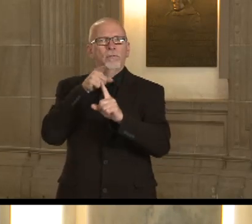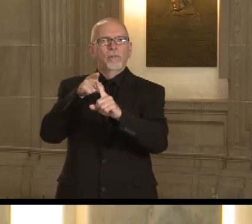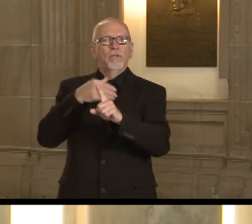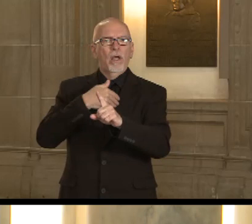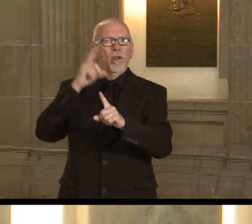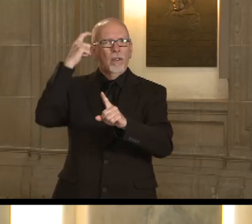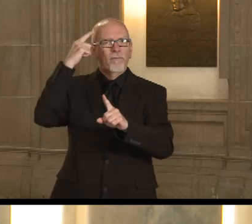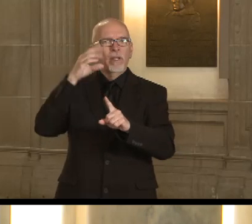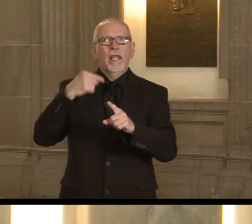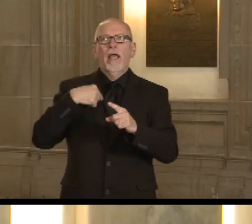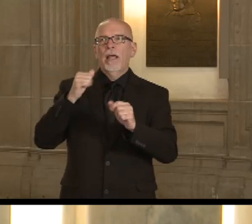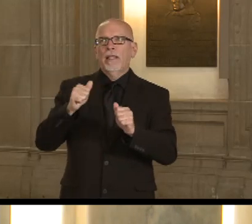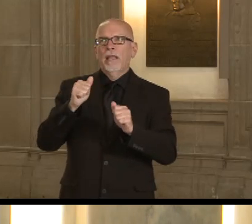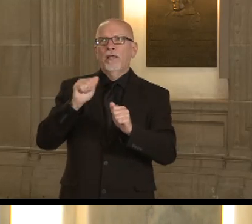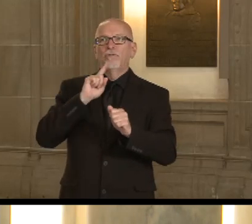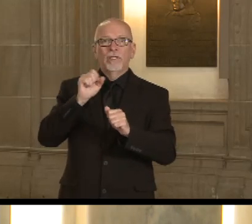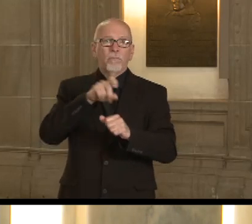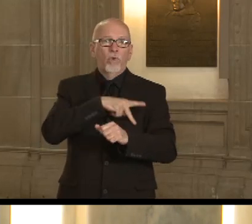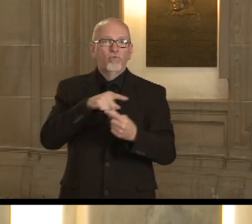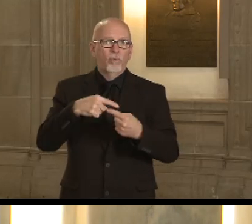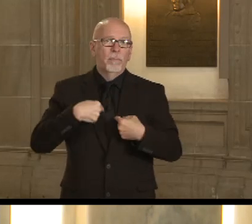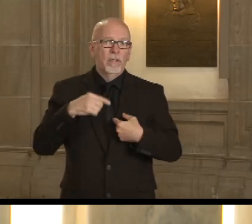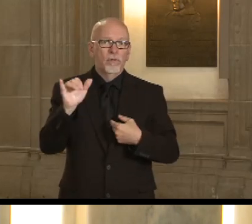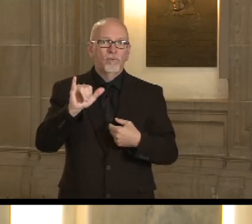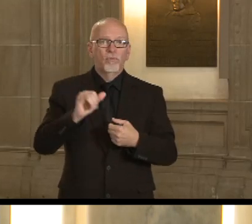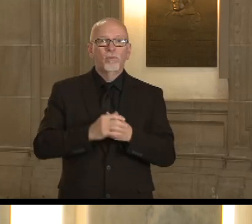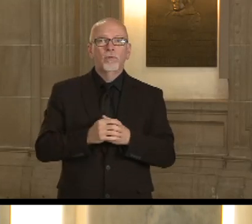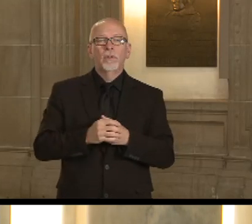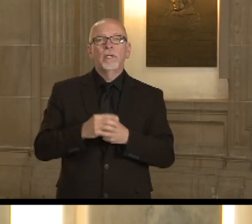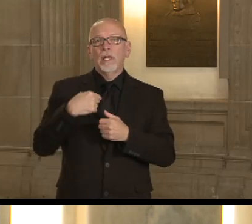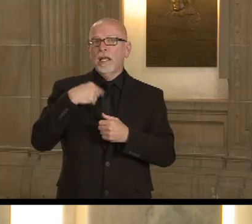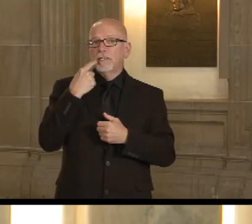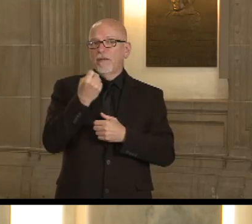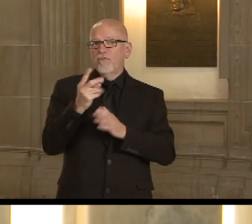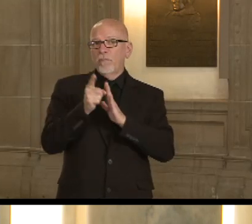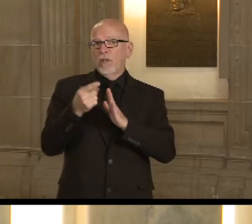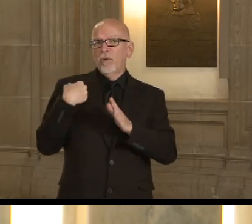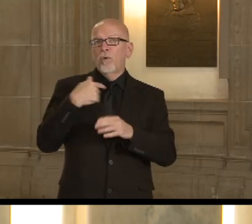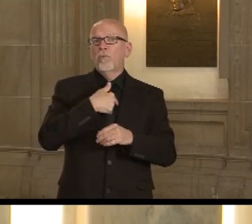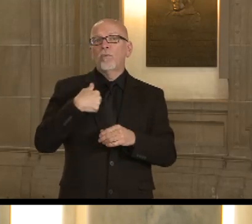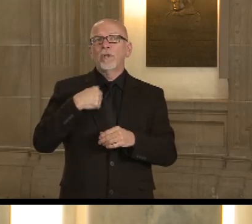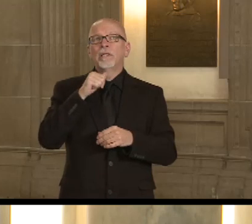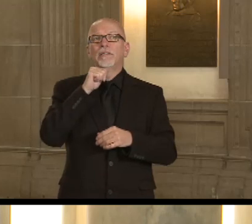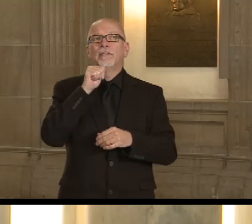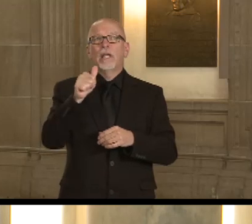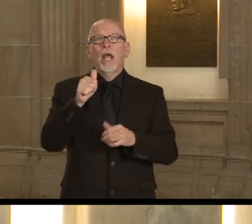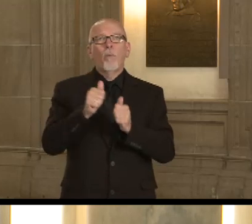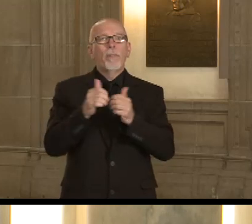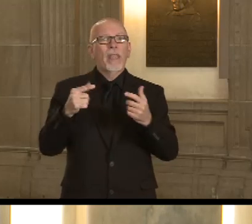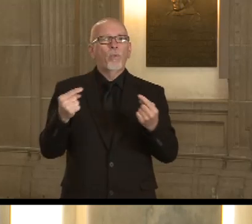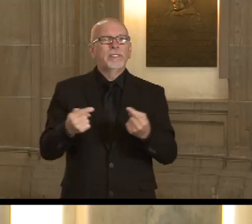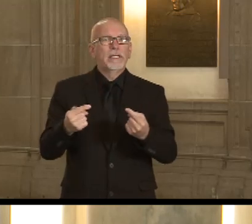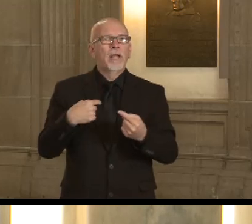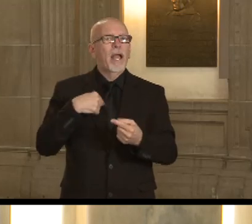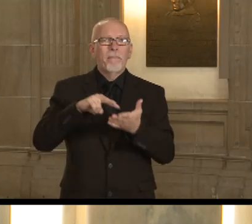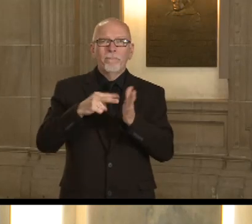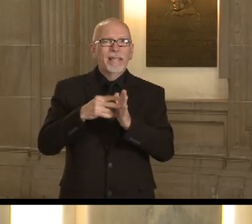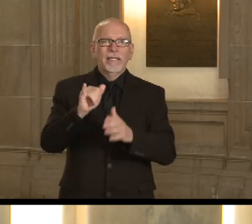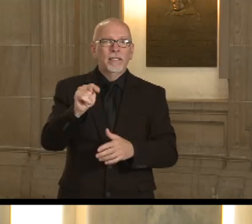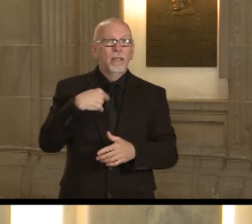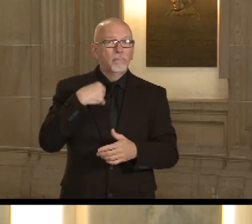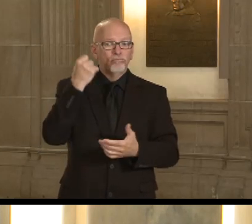And I can assure you, Rob, it's personal to me. I said just a few minutes ago, we are not without sin, and I mean every single word of